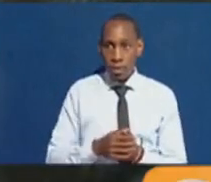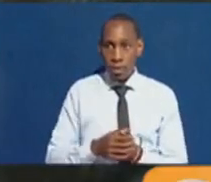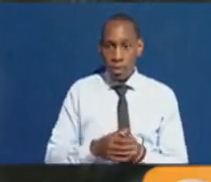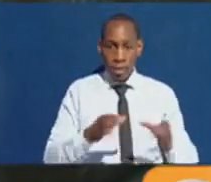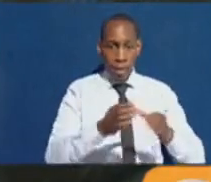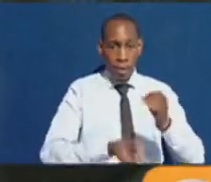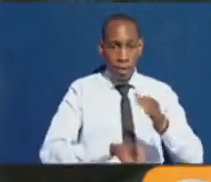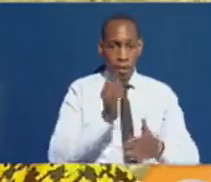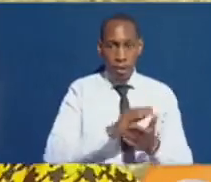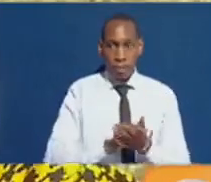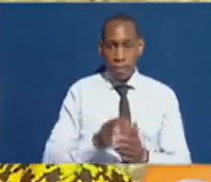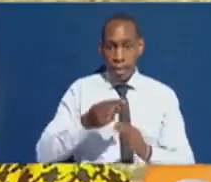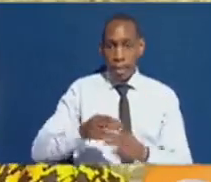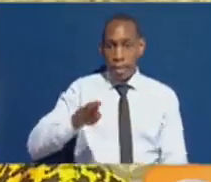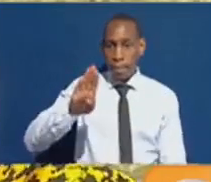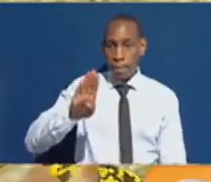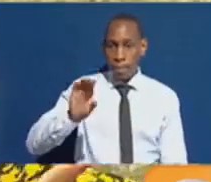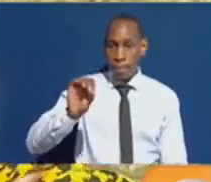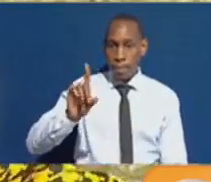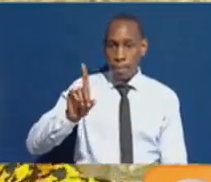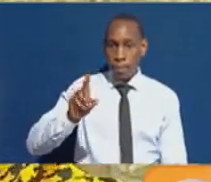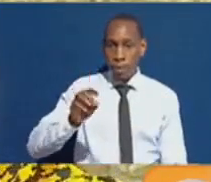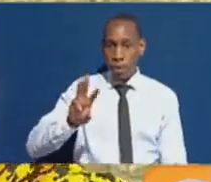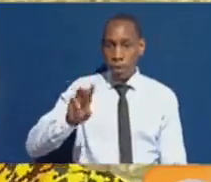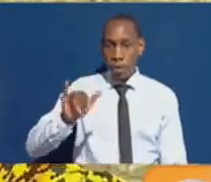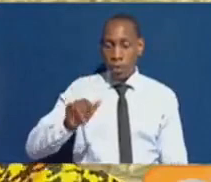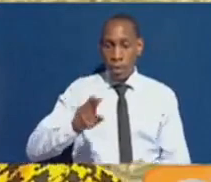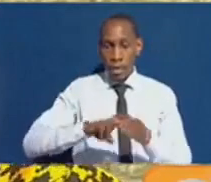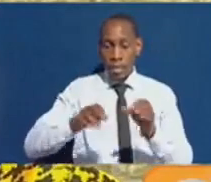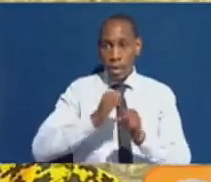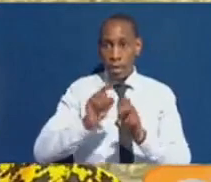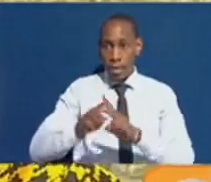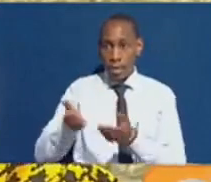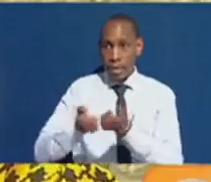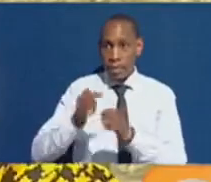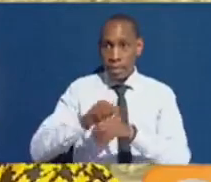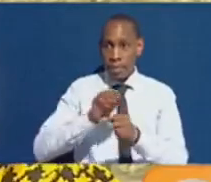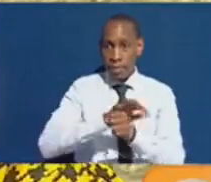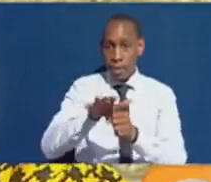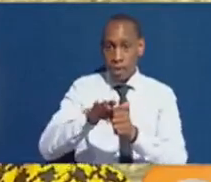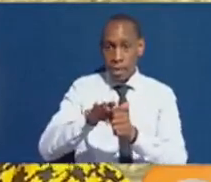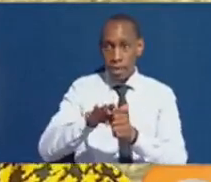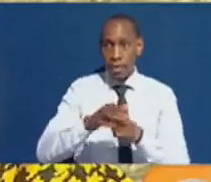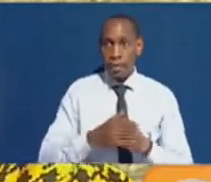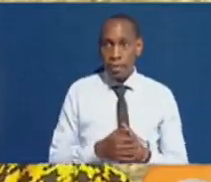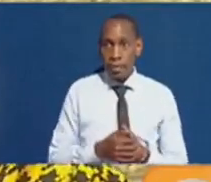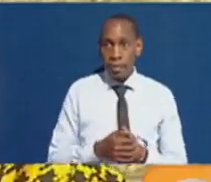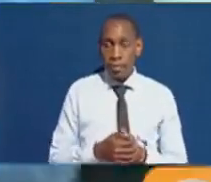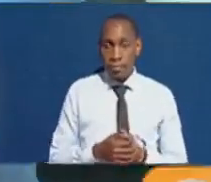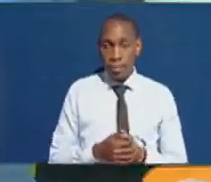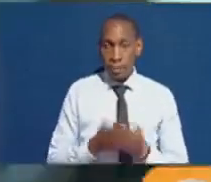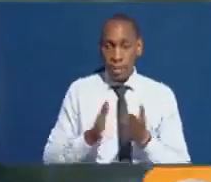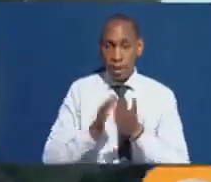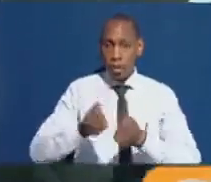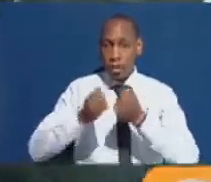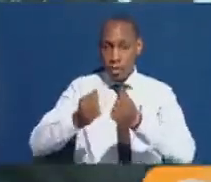born. And the name the Boldway came because I resigned from my work to start my business during COVID period. And everyone was telling me that's such a bold move. So for